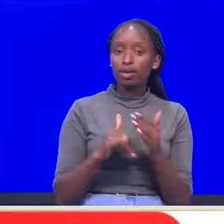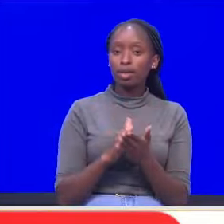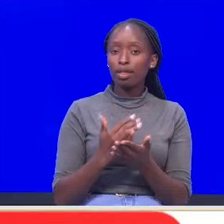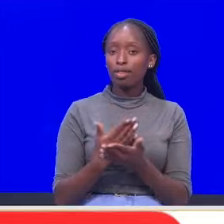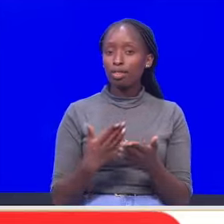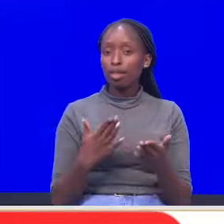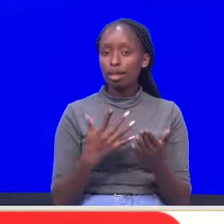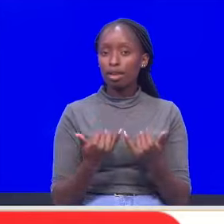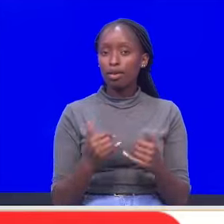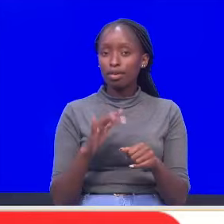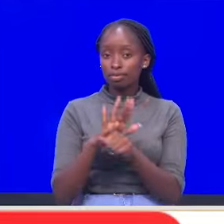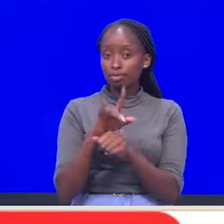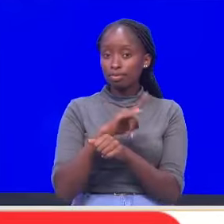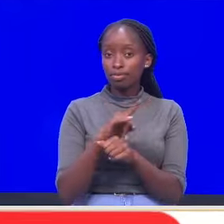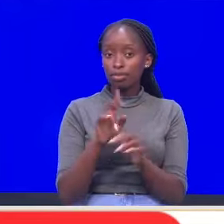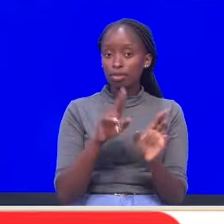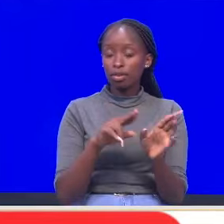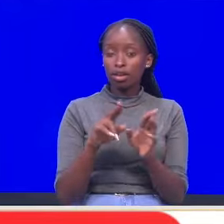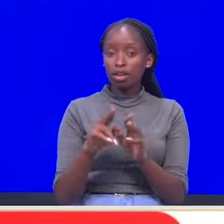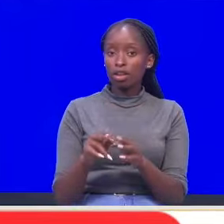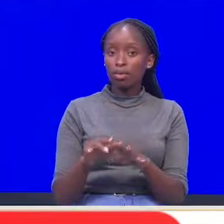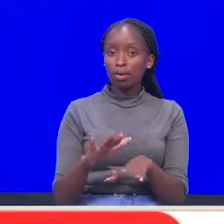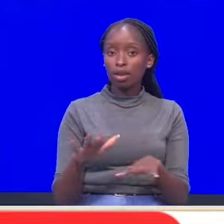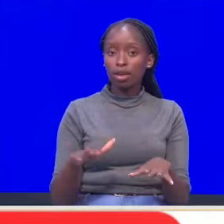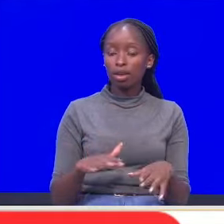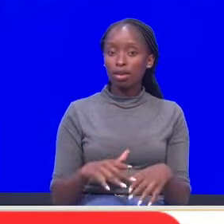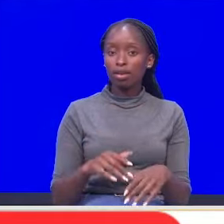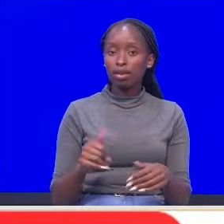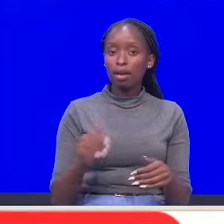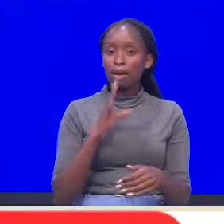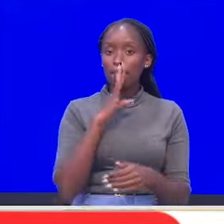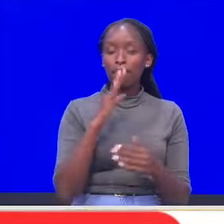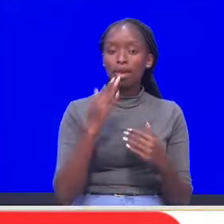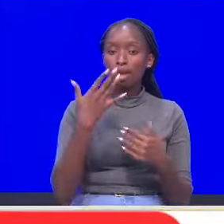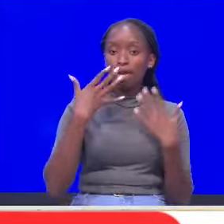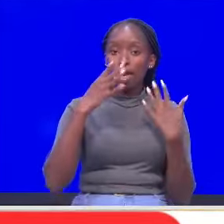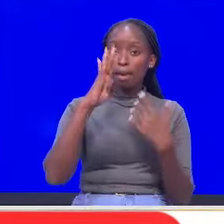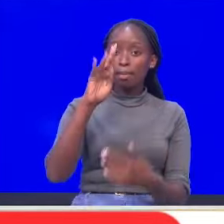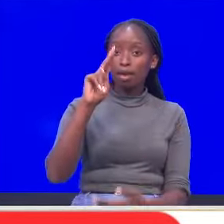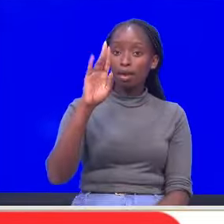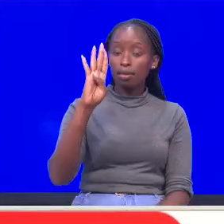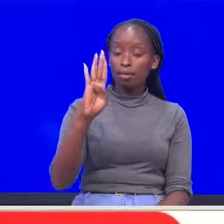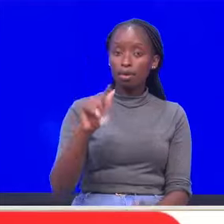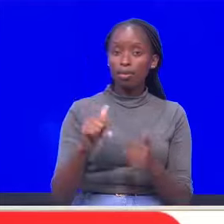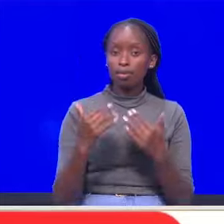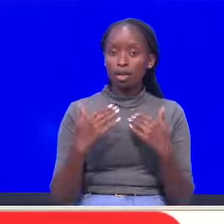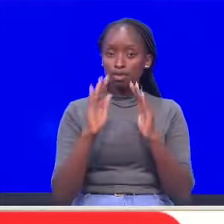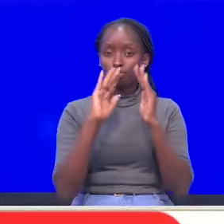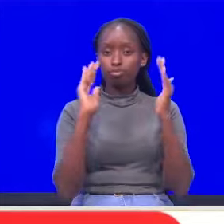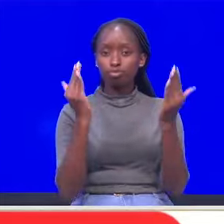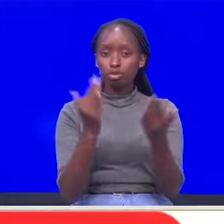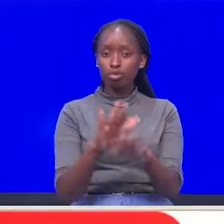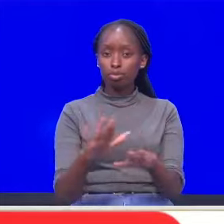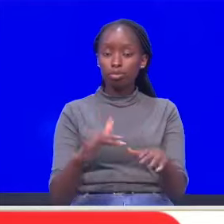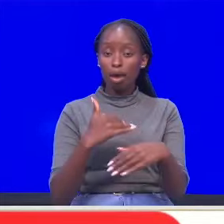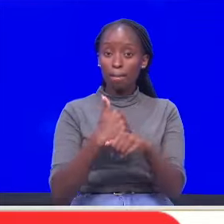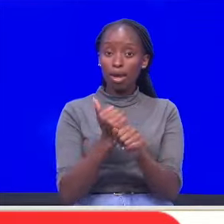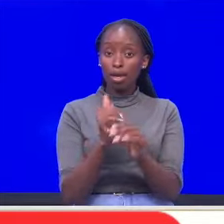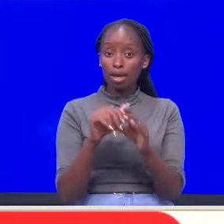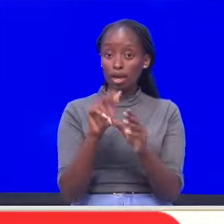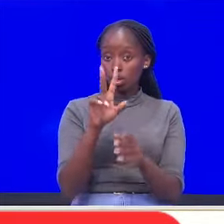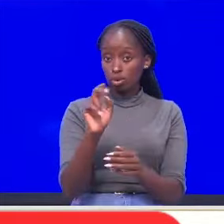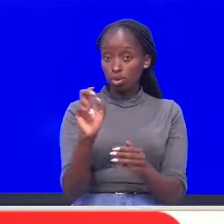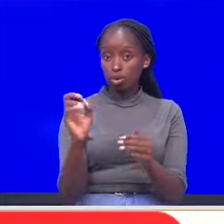common short-stay rental platform locally happens to be Airbnb, an American-founded global platform founded in the year 2008,